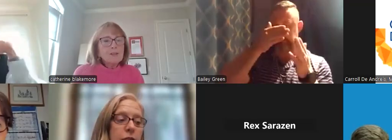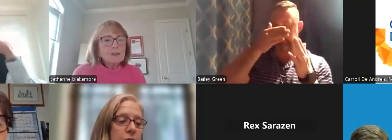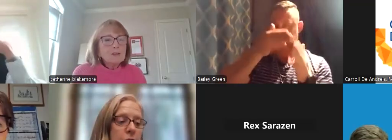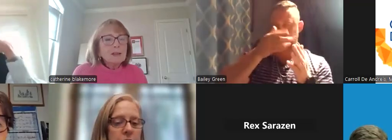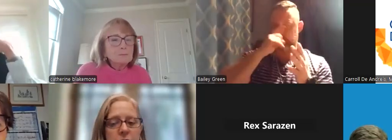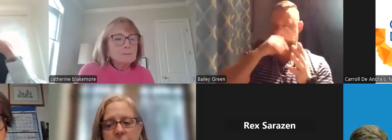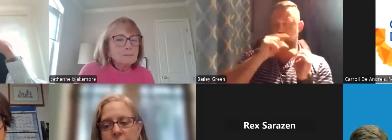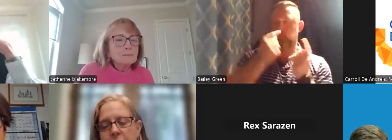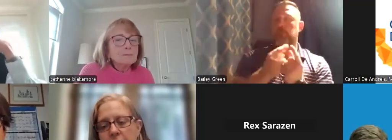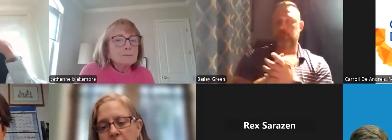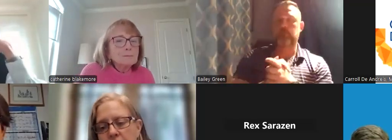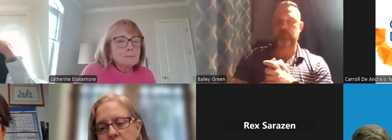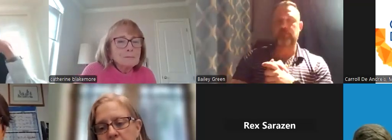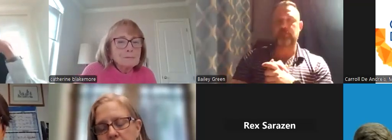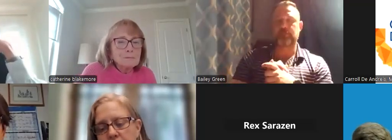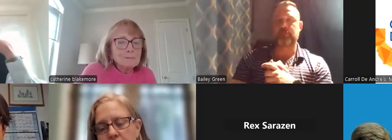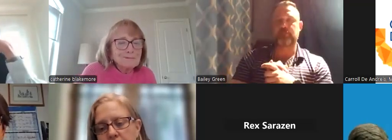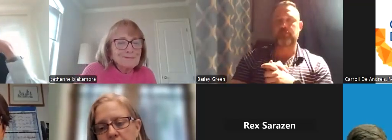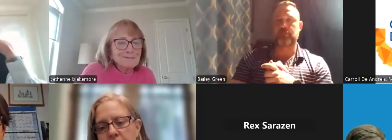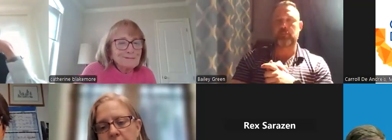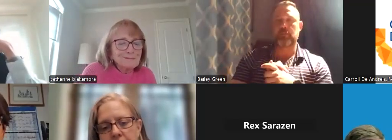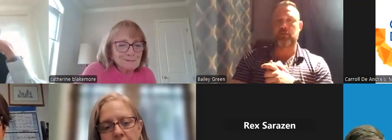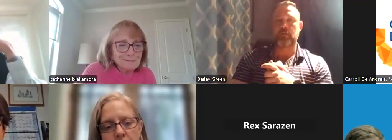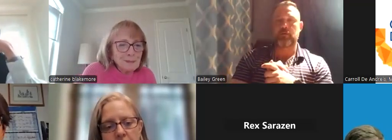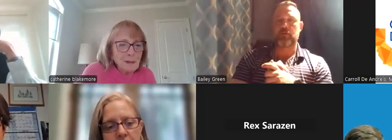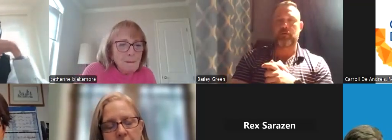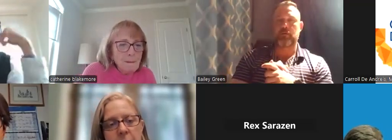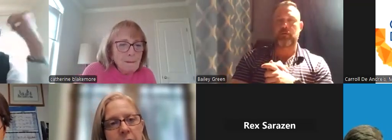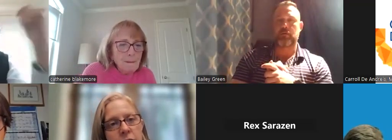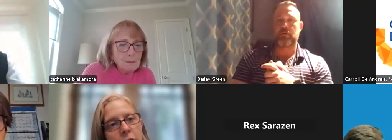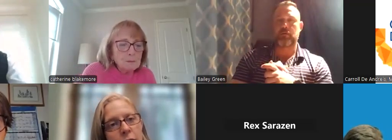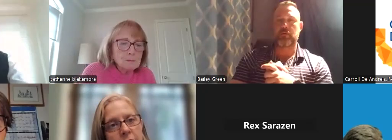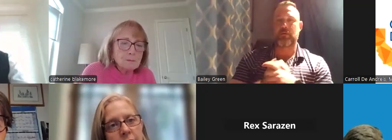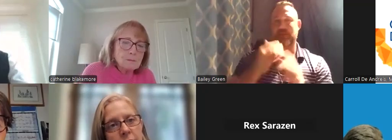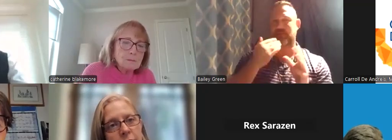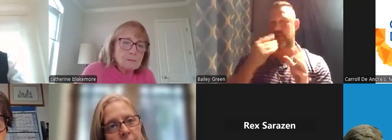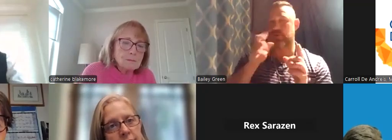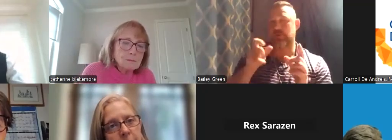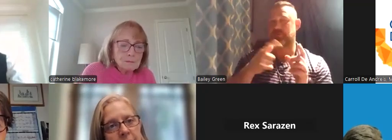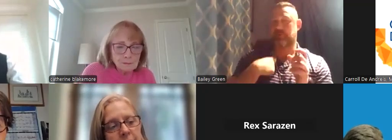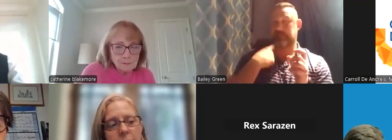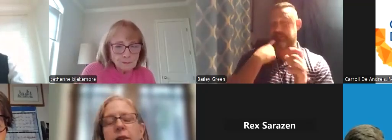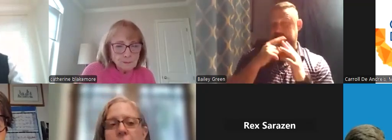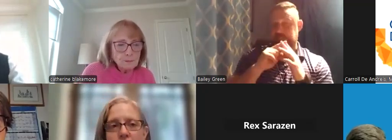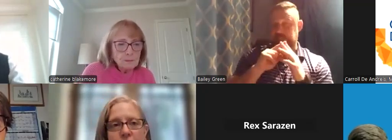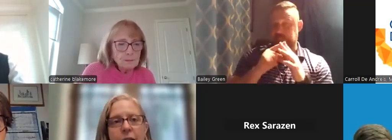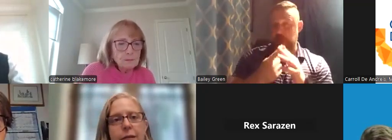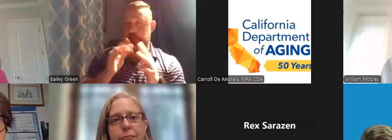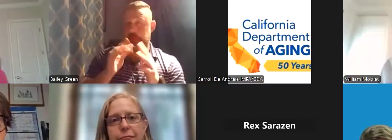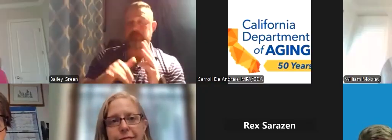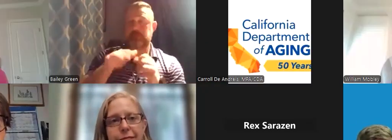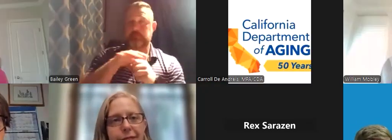Yeah, it's a great question. And because I've only been dipping my toe into this space, I don't even know if